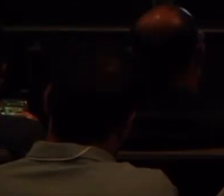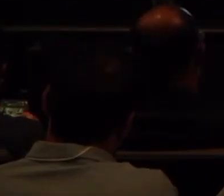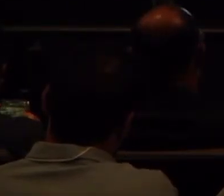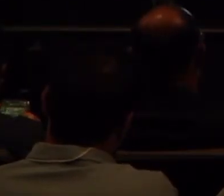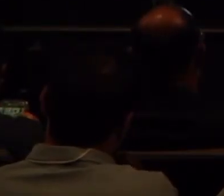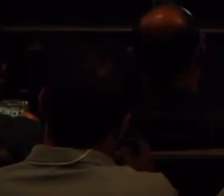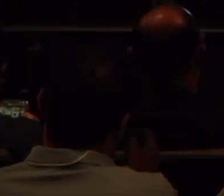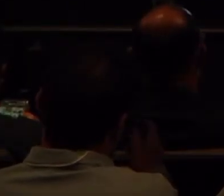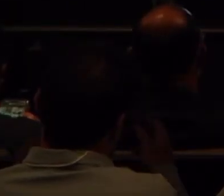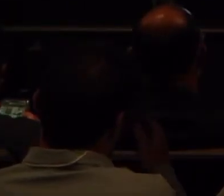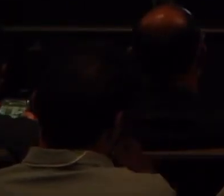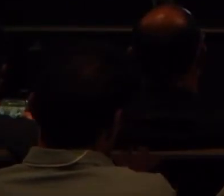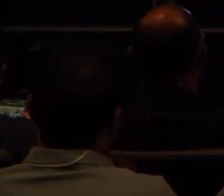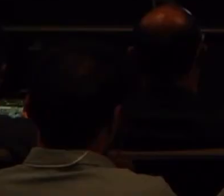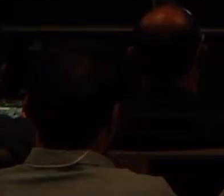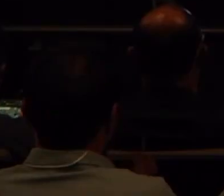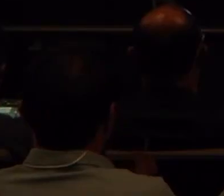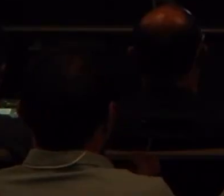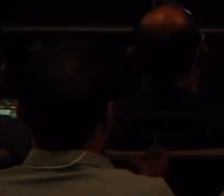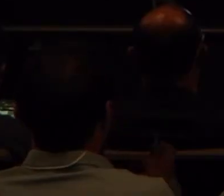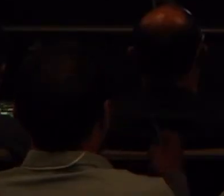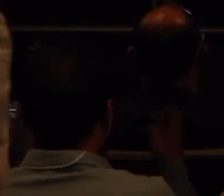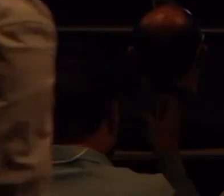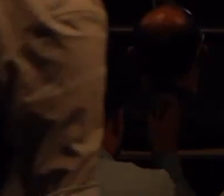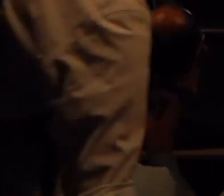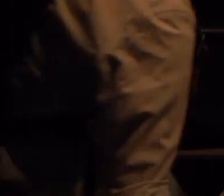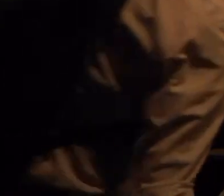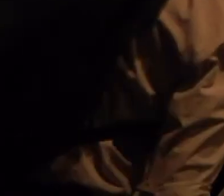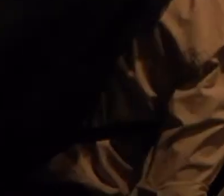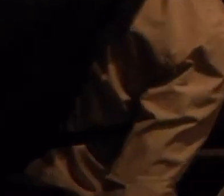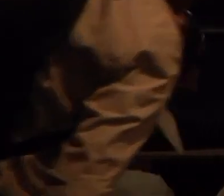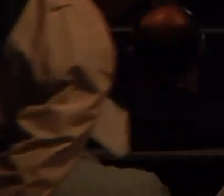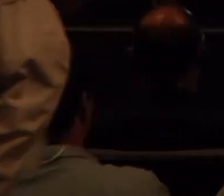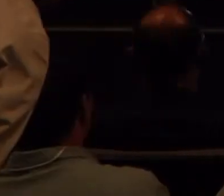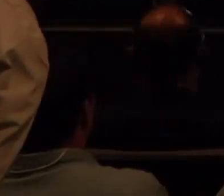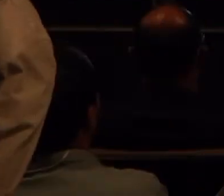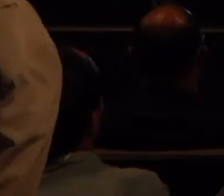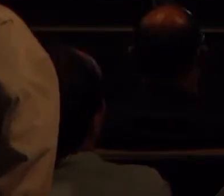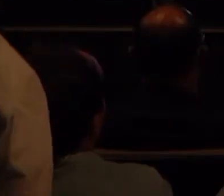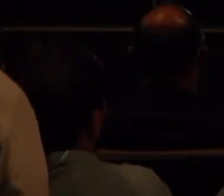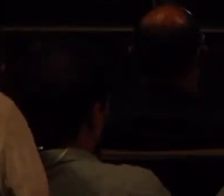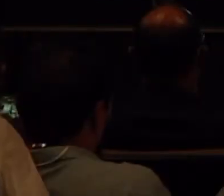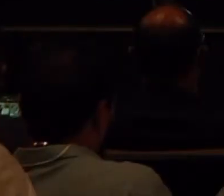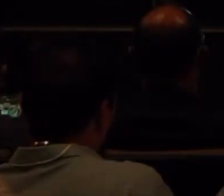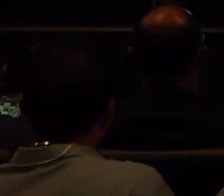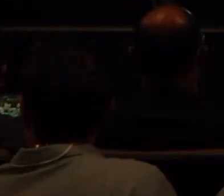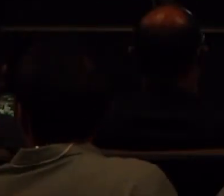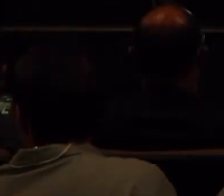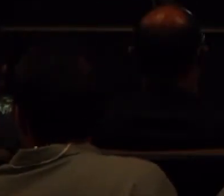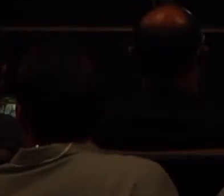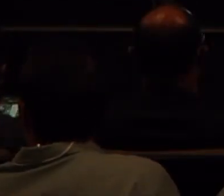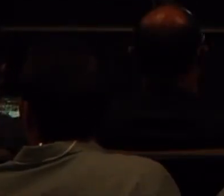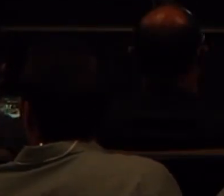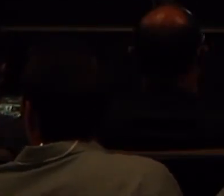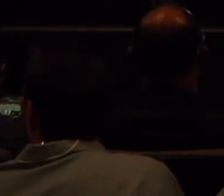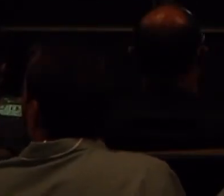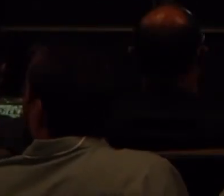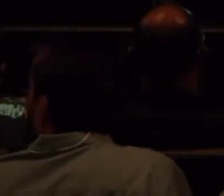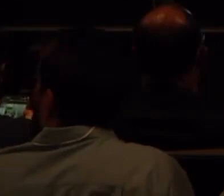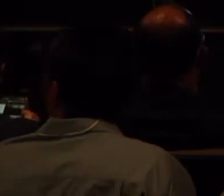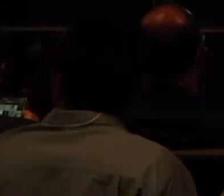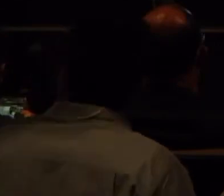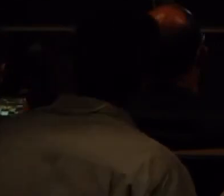Online, our speaker, Caius Priscu, Joint Professor of the Canadian Institute of Mining